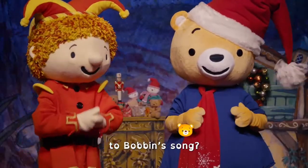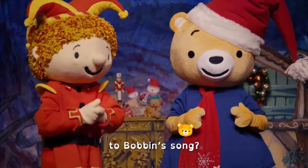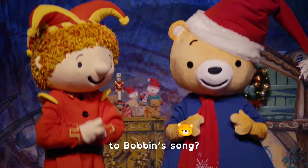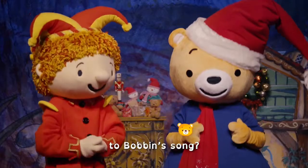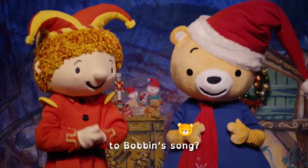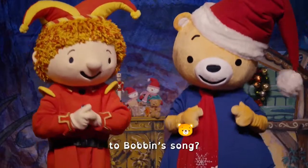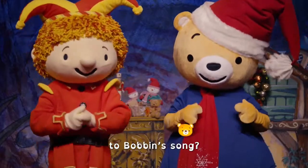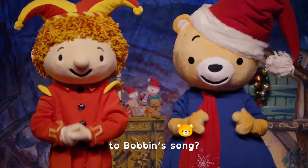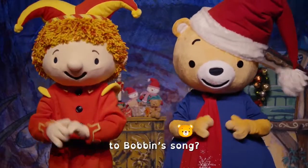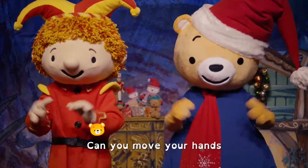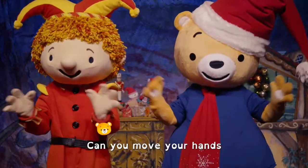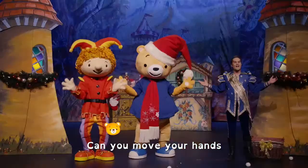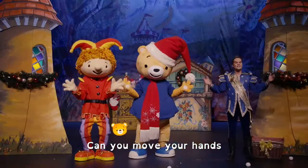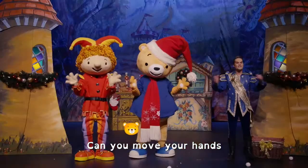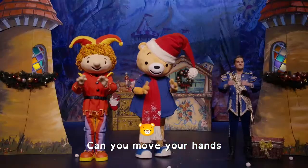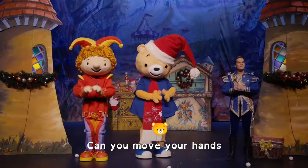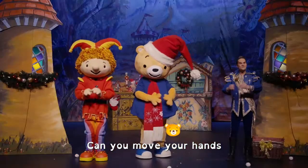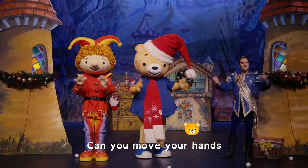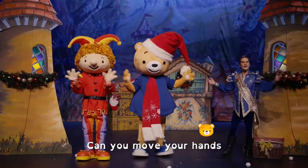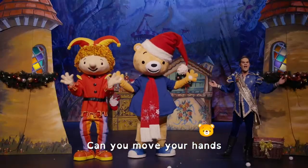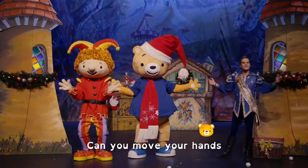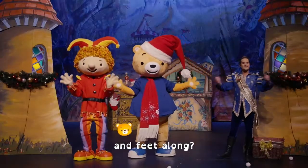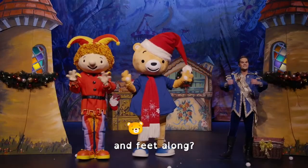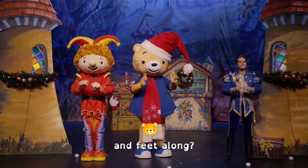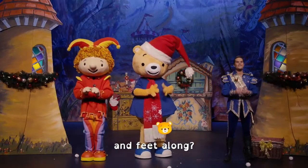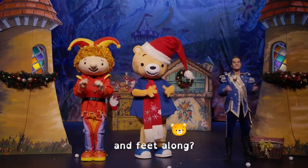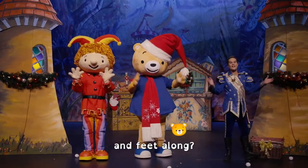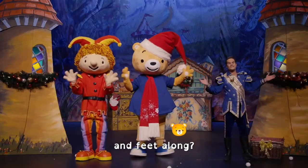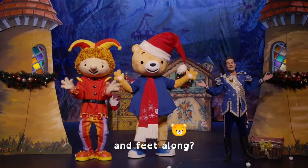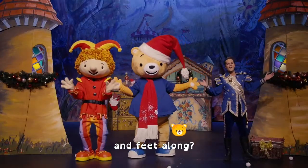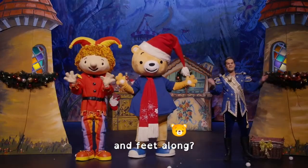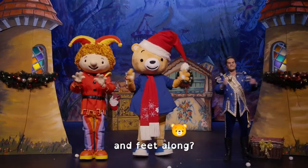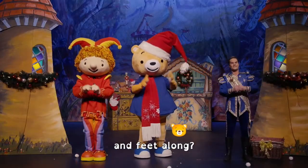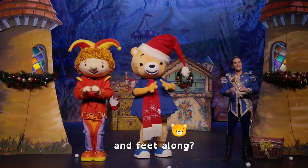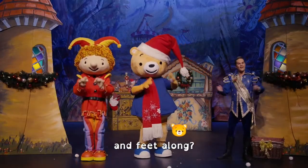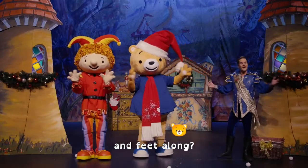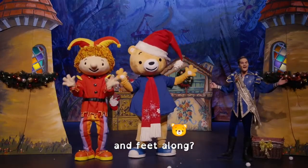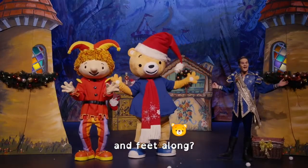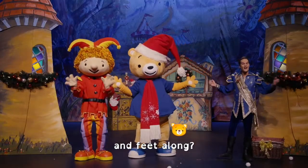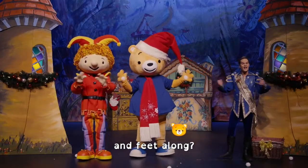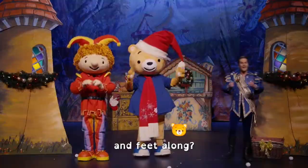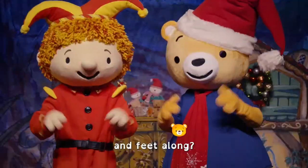song? Can you move your hands and feet along?